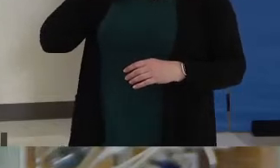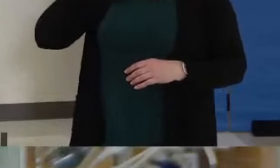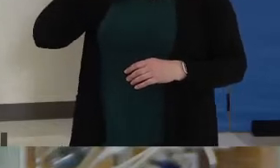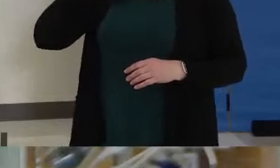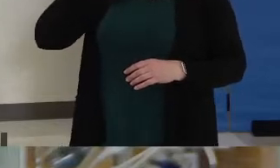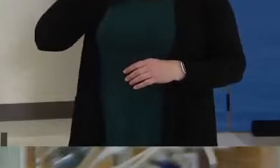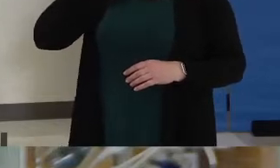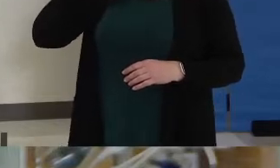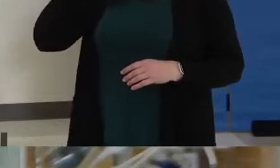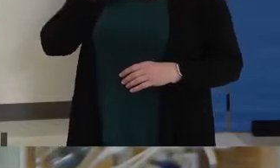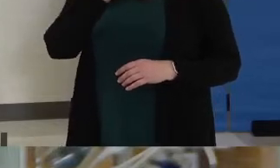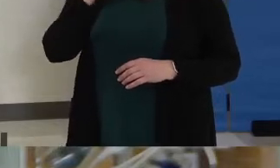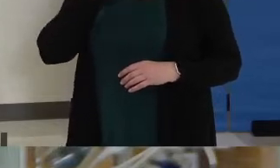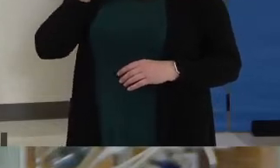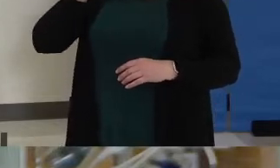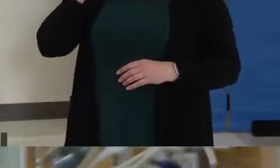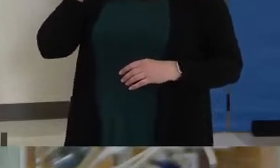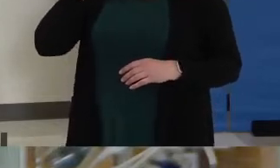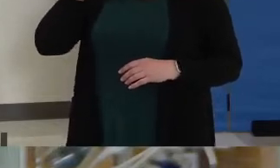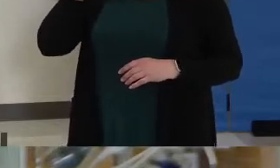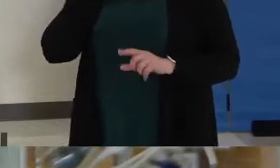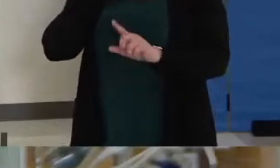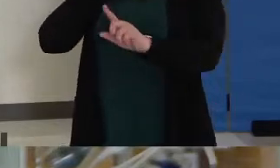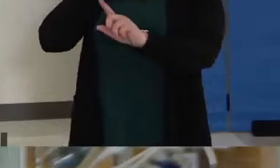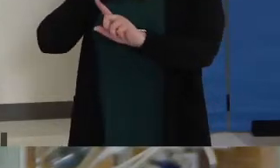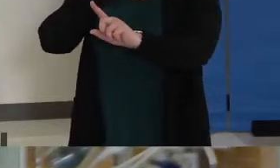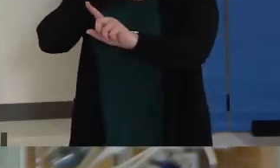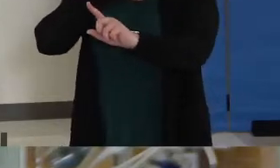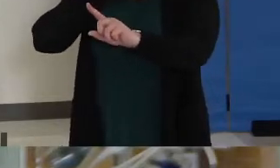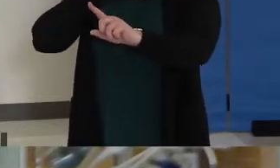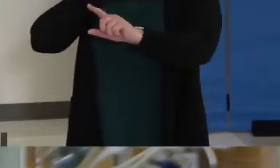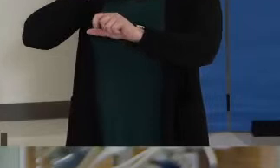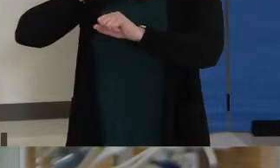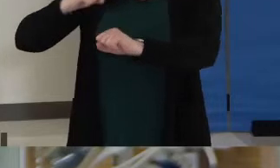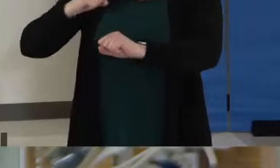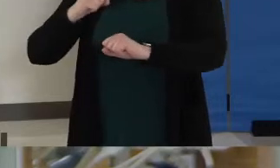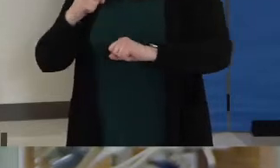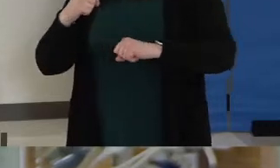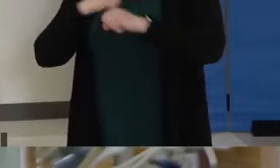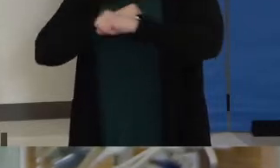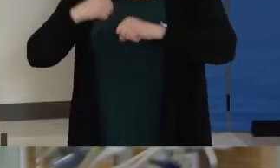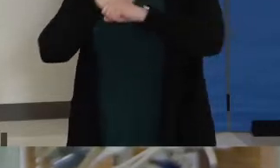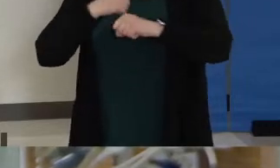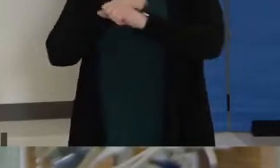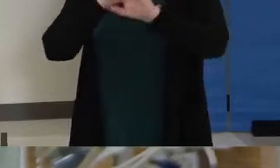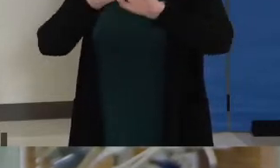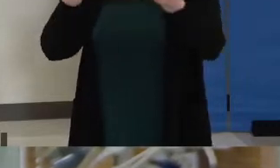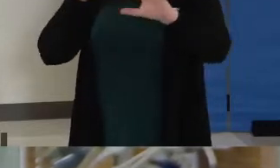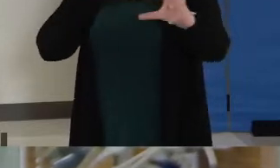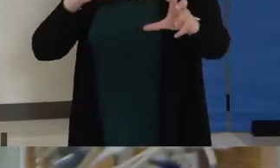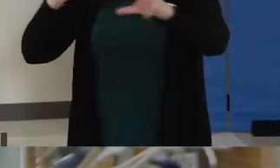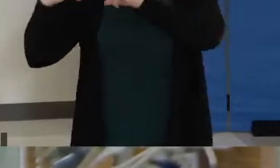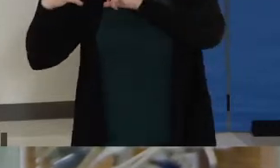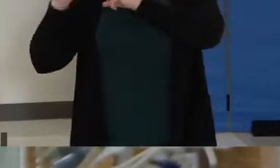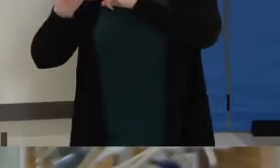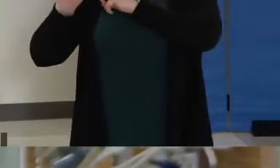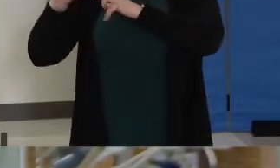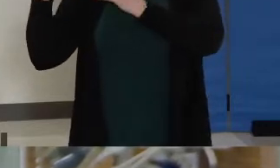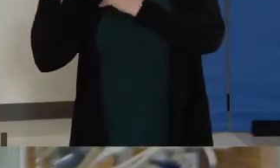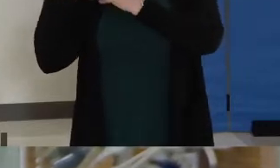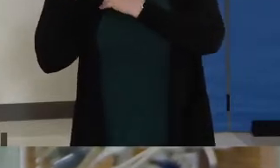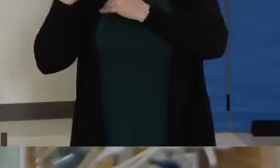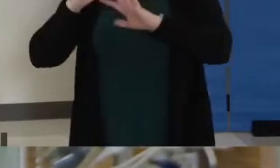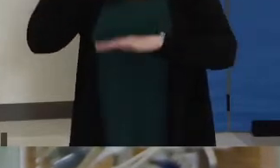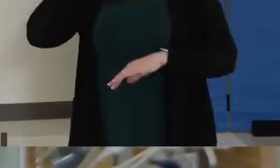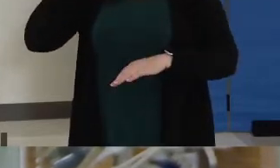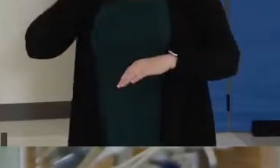who has legislated fiercely in this area the last couple of years, for taking this on. It is not easy. Back in my day,